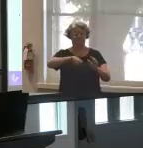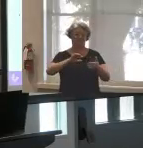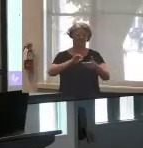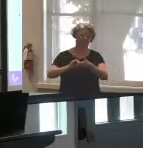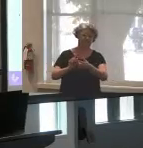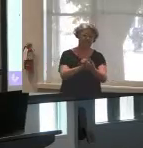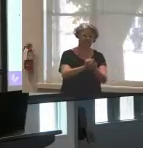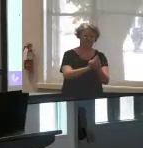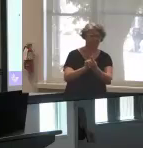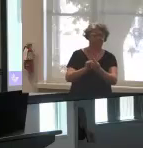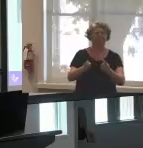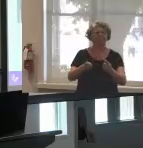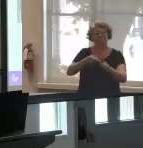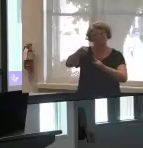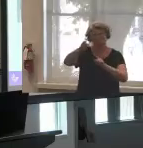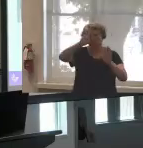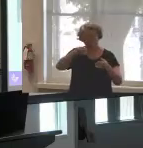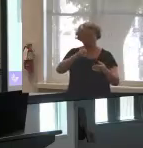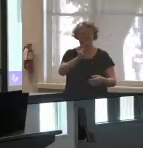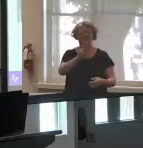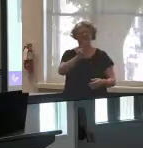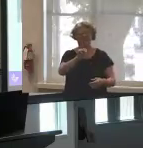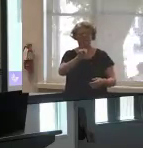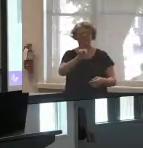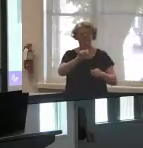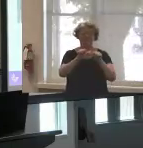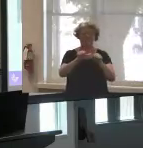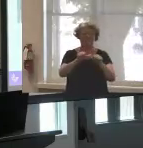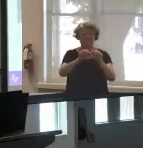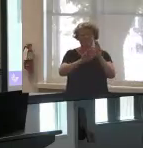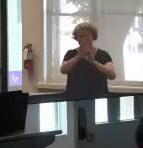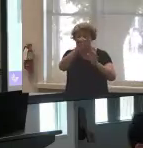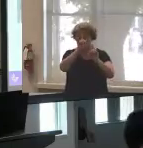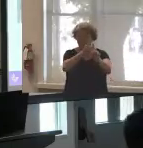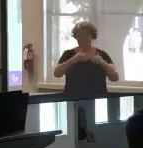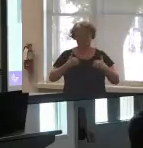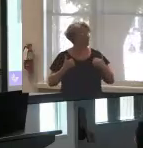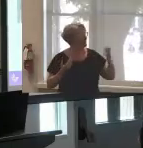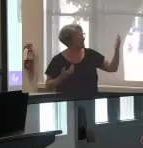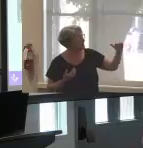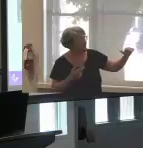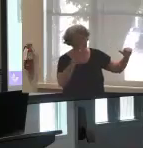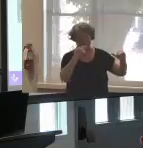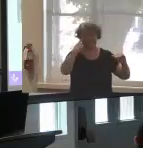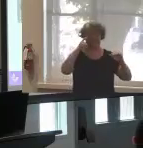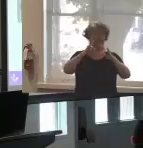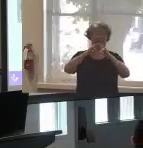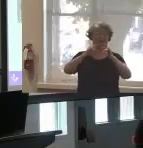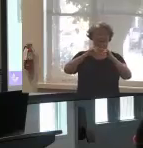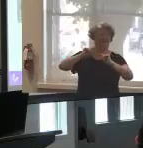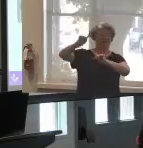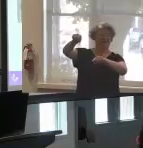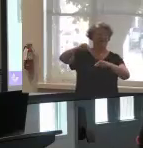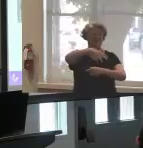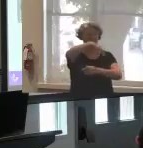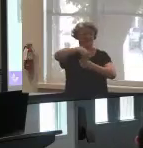that was on the UN Sustainable Development Goals. And with that, thank you. This is a fun picture from a recent camping trip they did, integrating